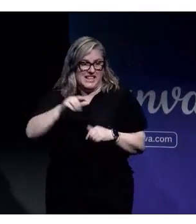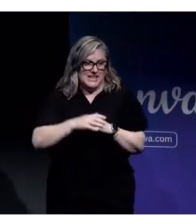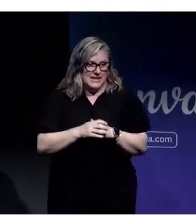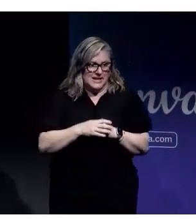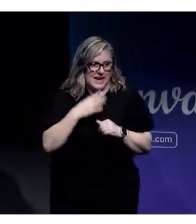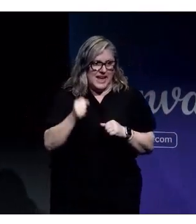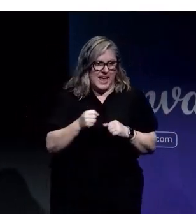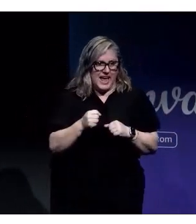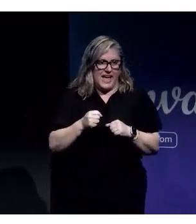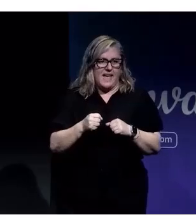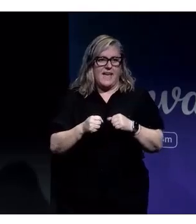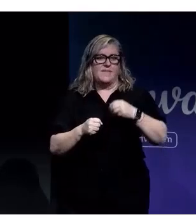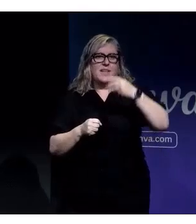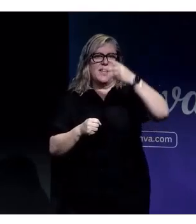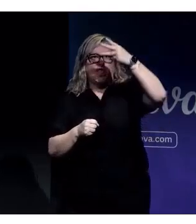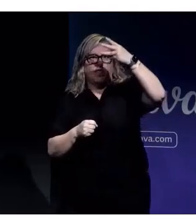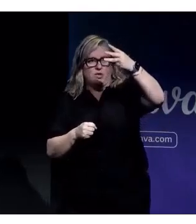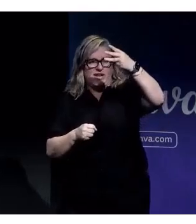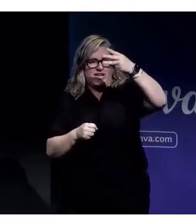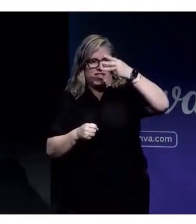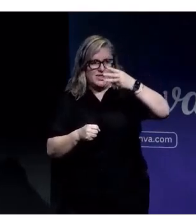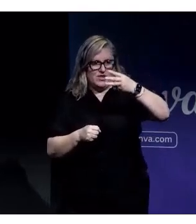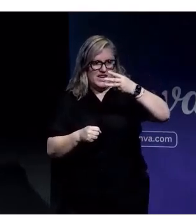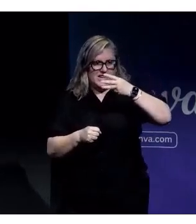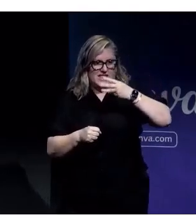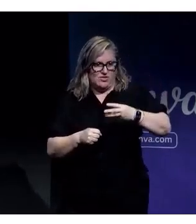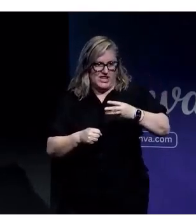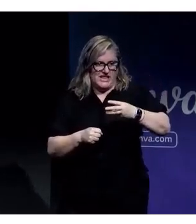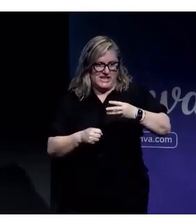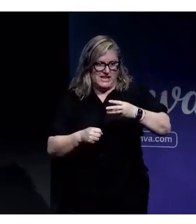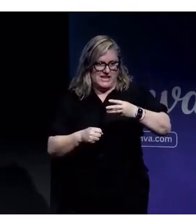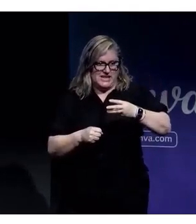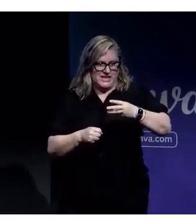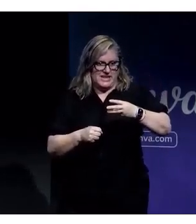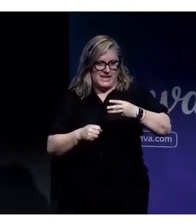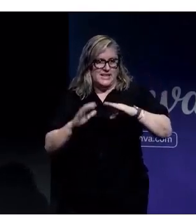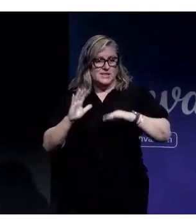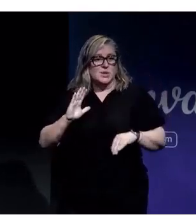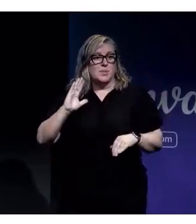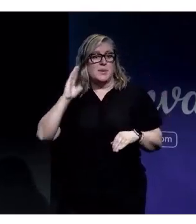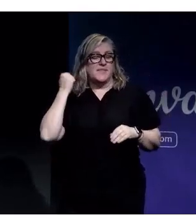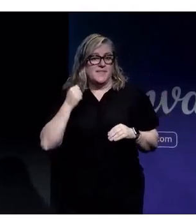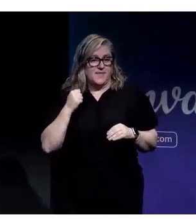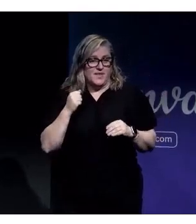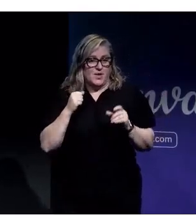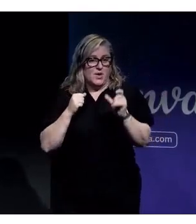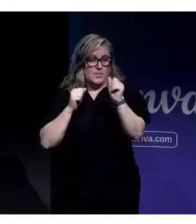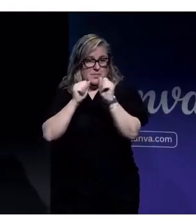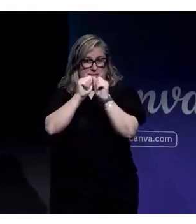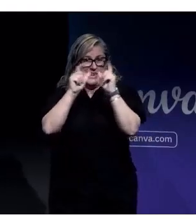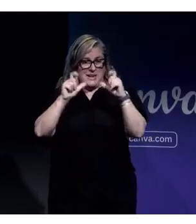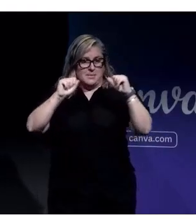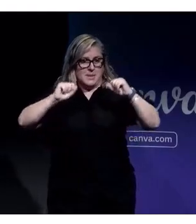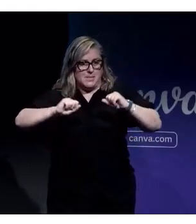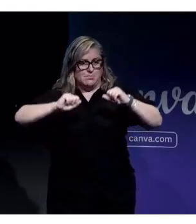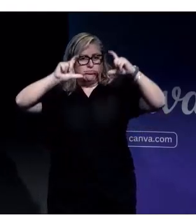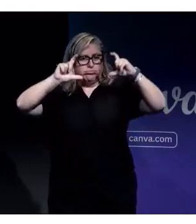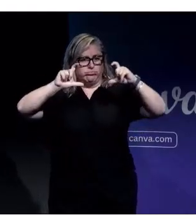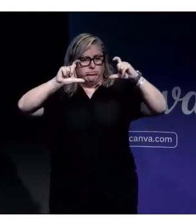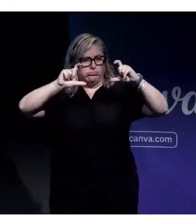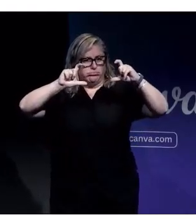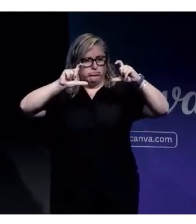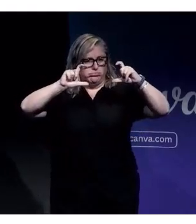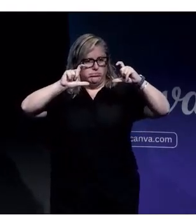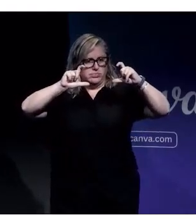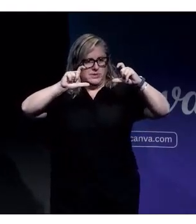layout. So our buttons, which were taking up 1/4 of the width, are now taking up 1/3 of the width of the page, so there's a bit